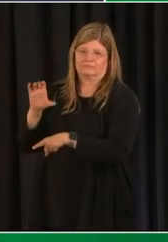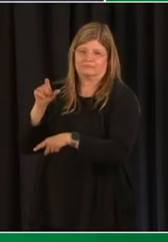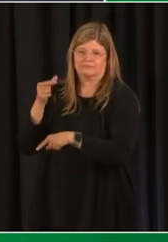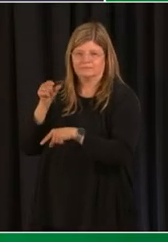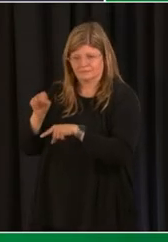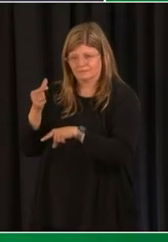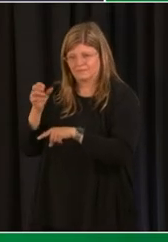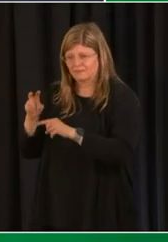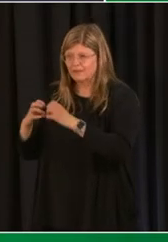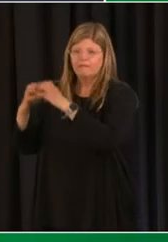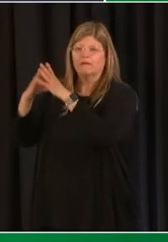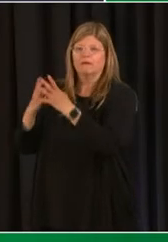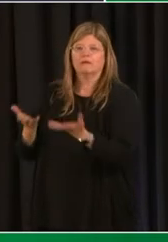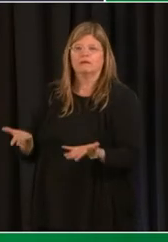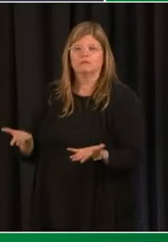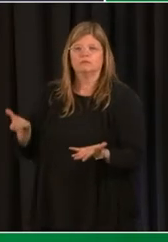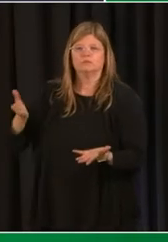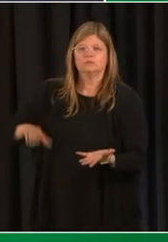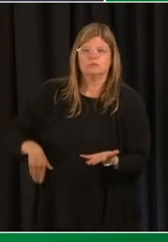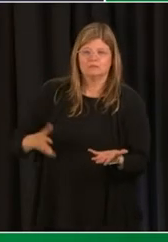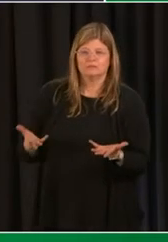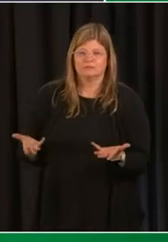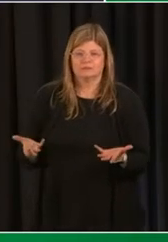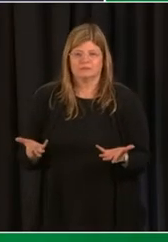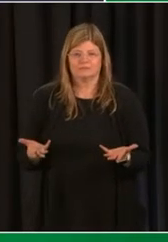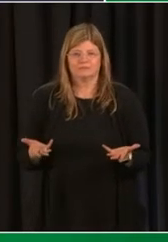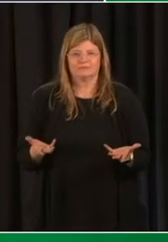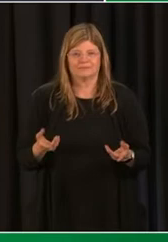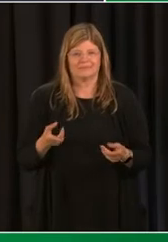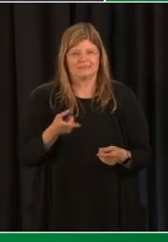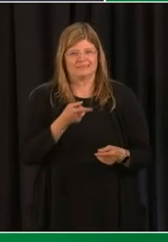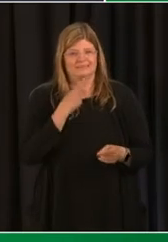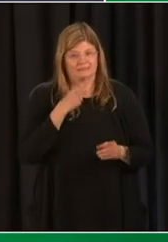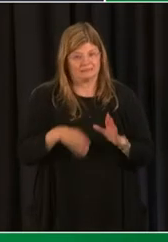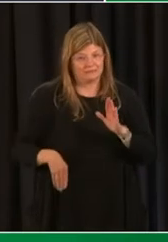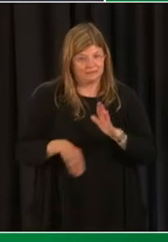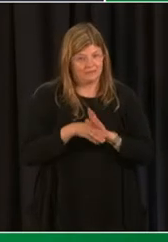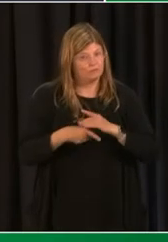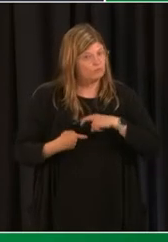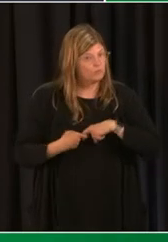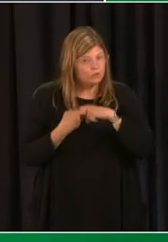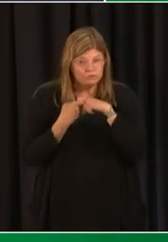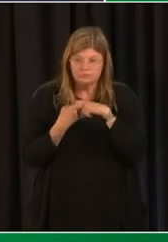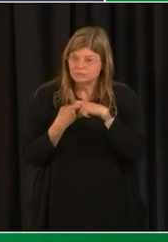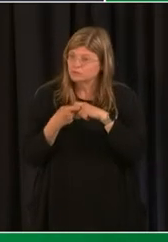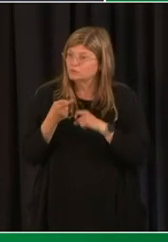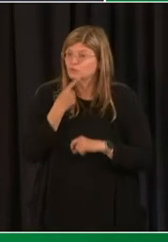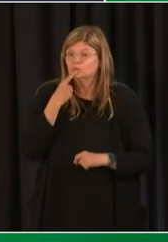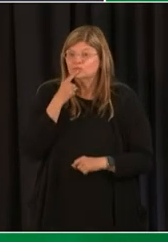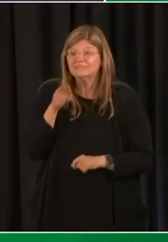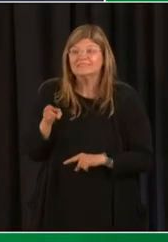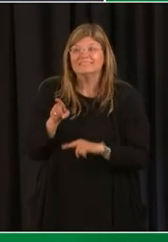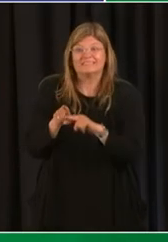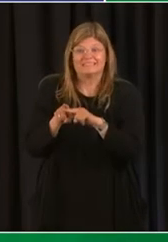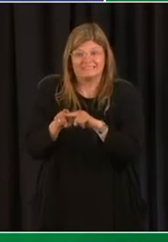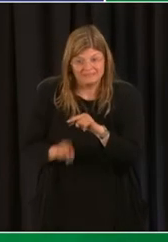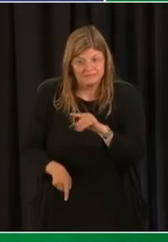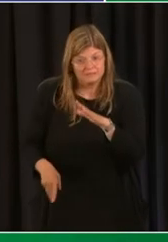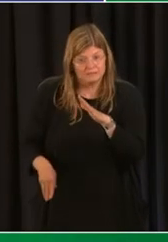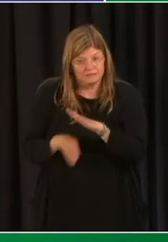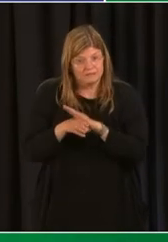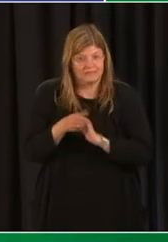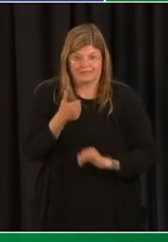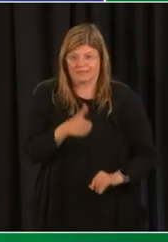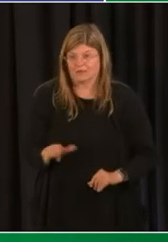Well, and maybe council member will want to answer this as well, but the eviction moratorium is in place. You cannot be evicted at this